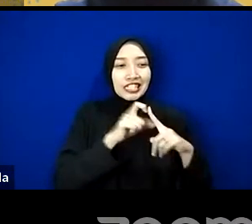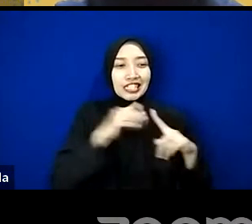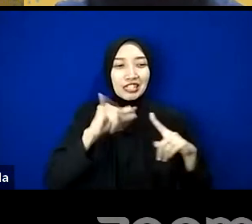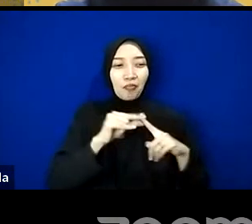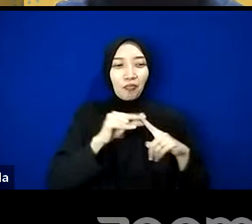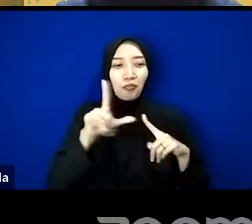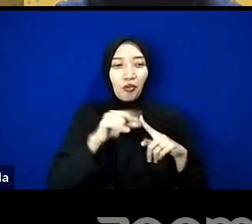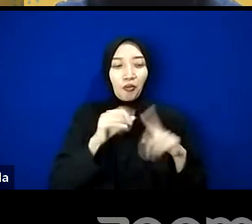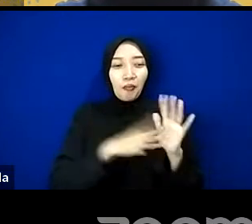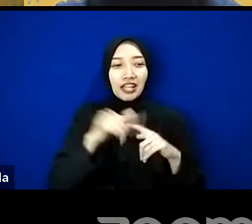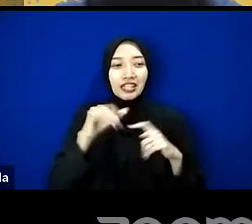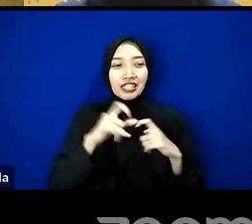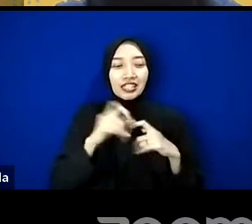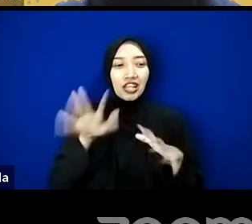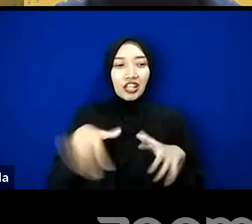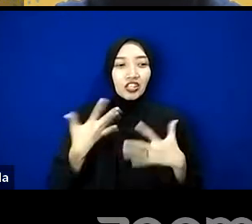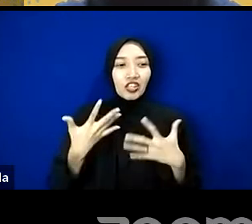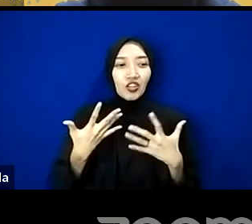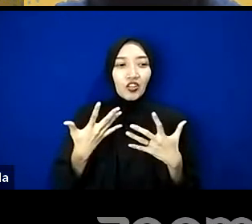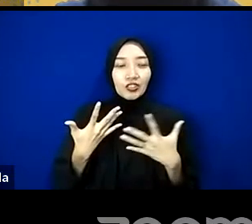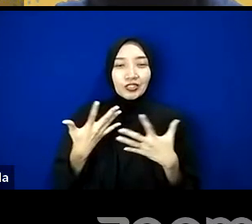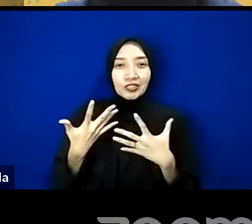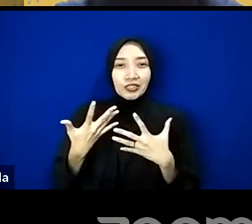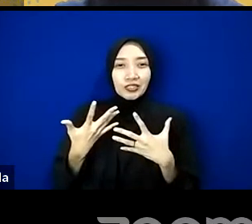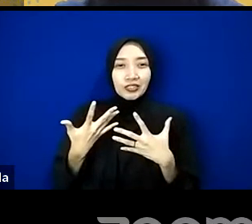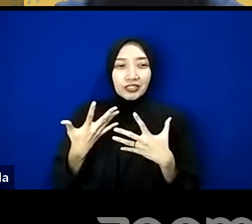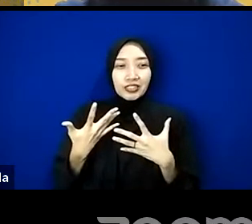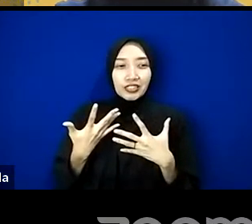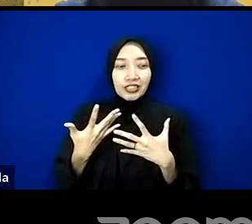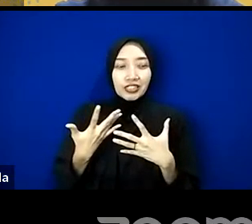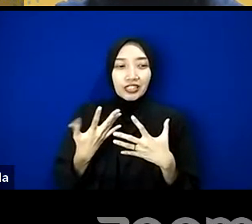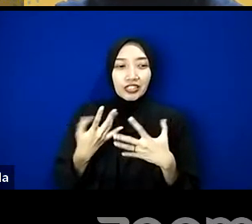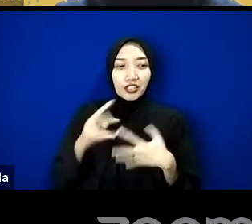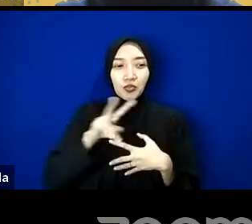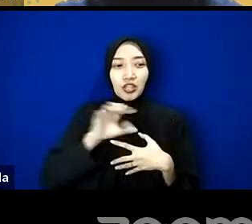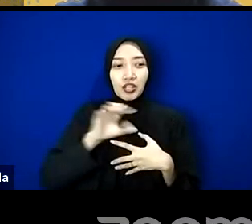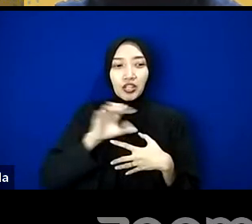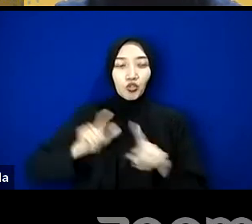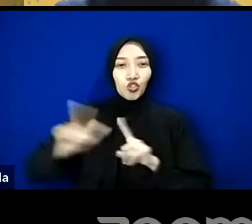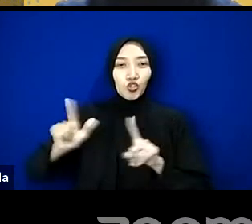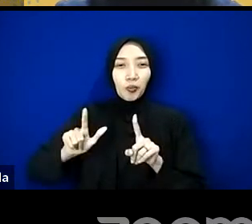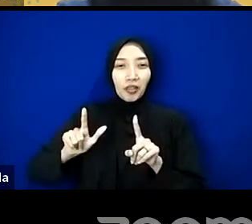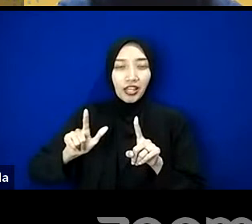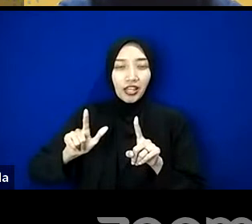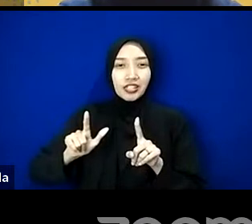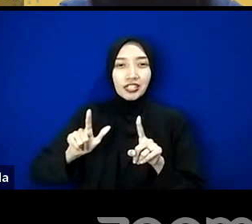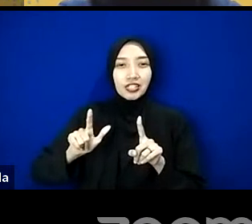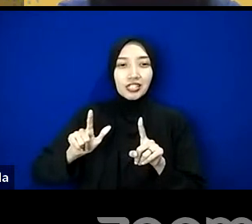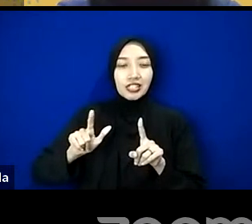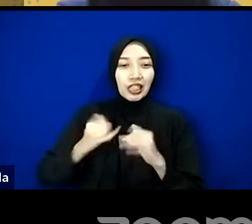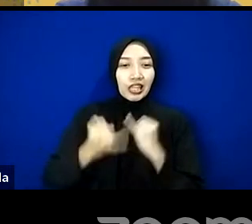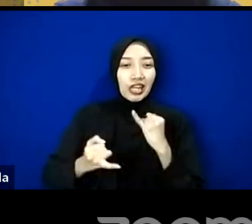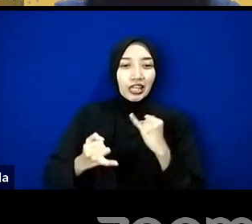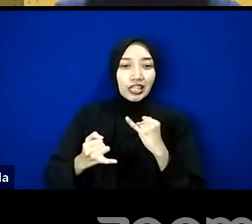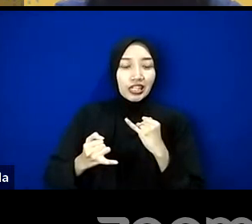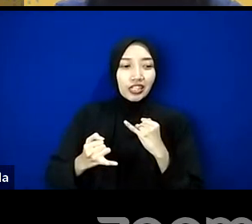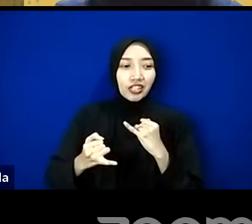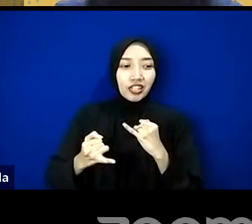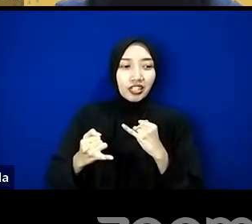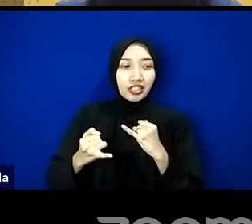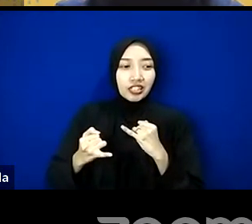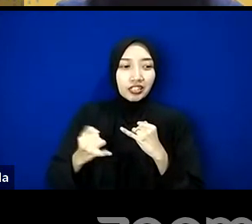2017, that the last time we execute people, it was confirmed that those who have like a